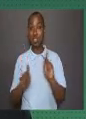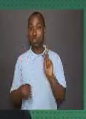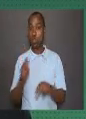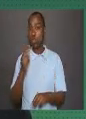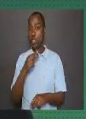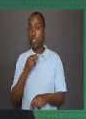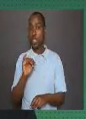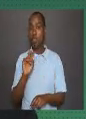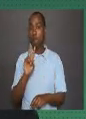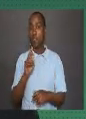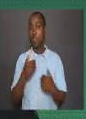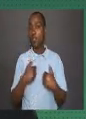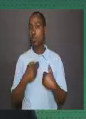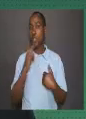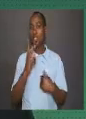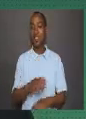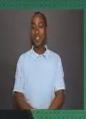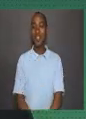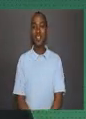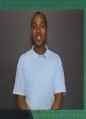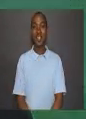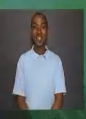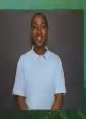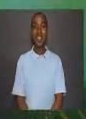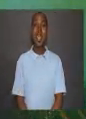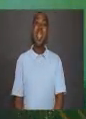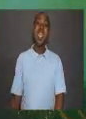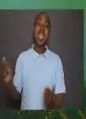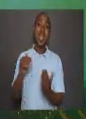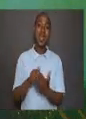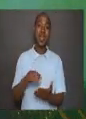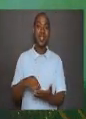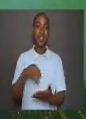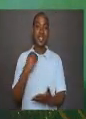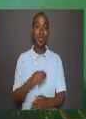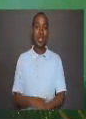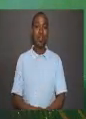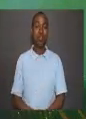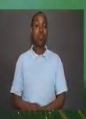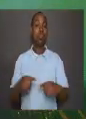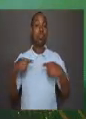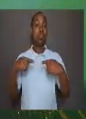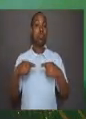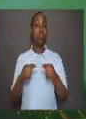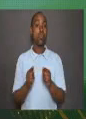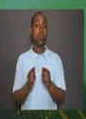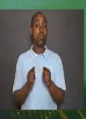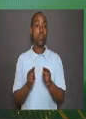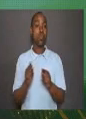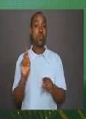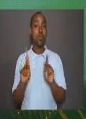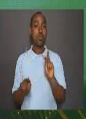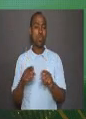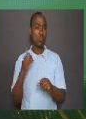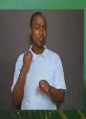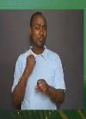attached to people who are suffering. We also learned that groups of